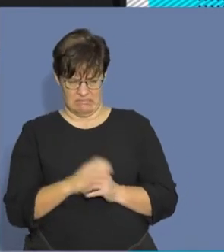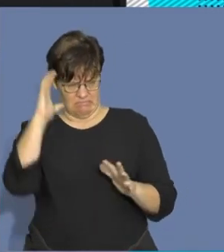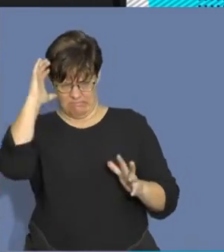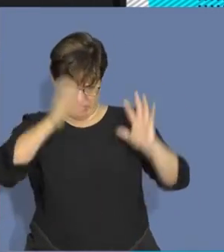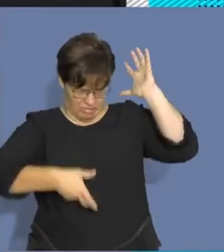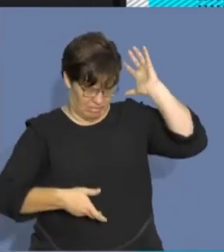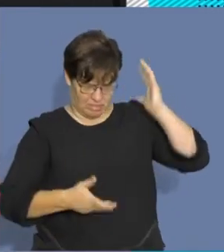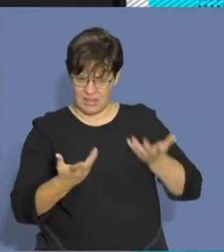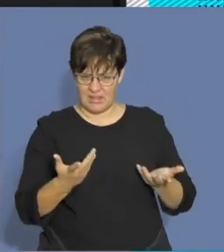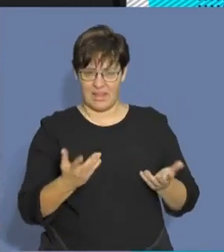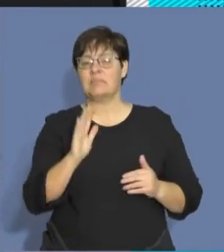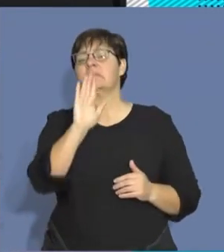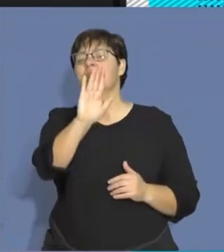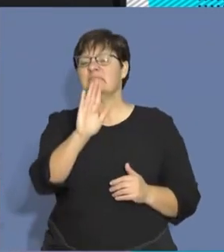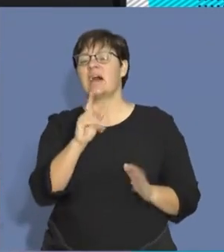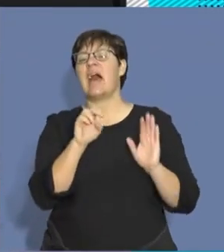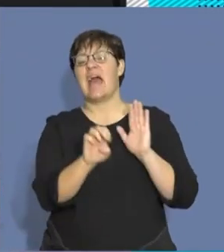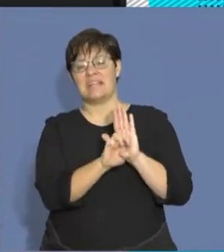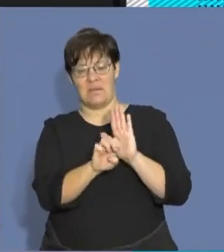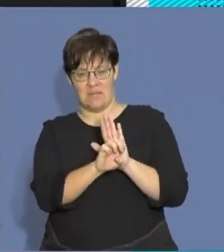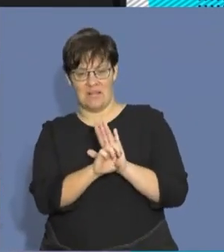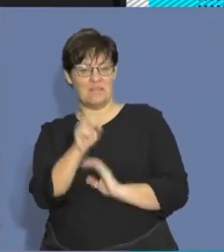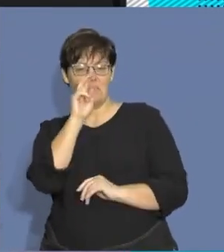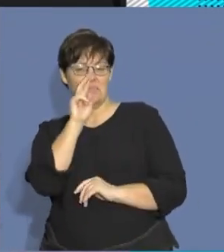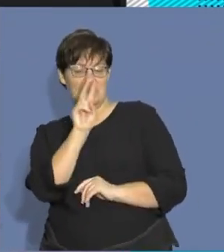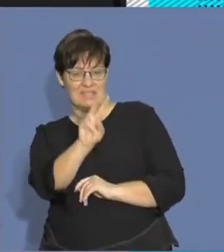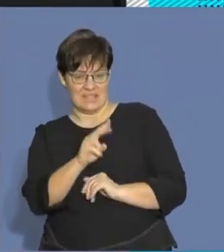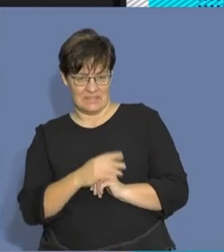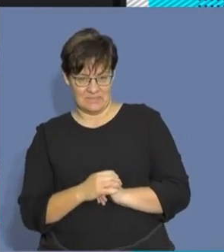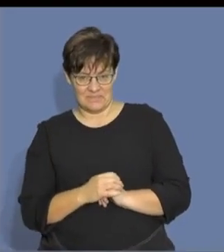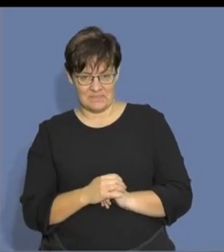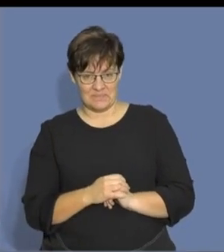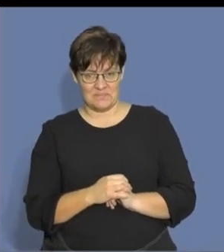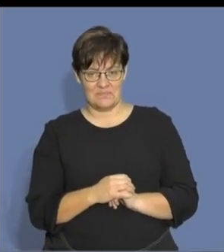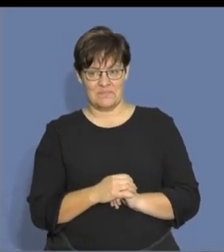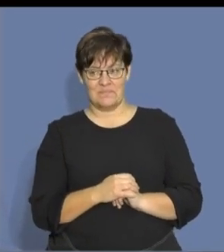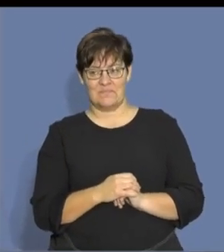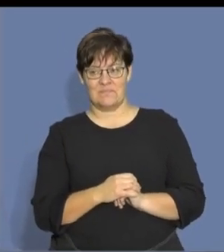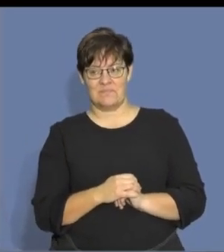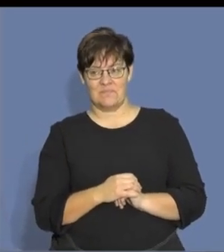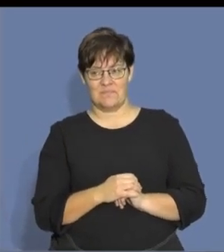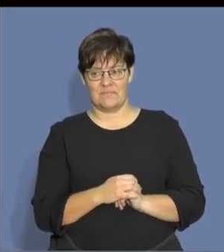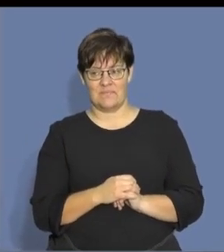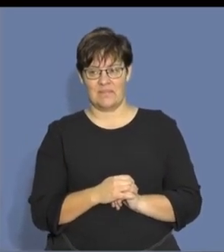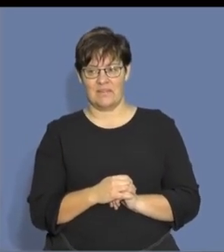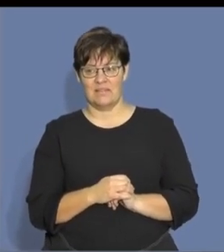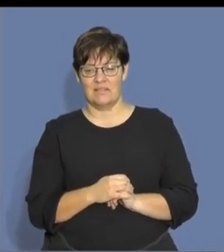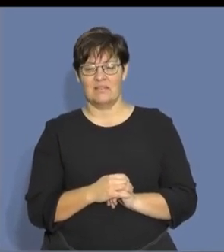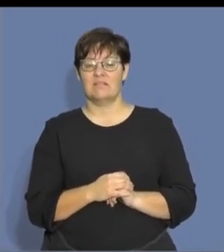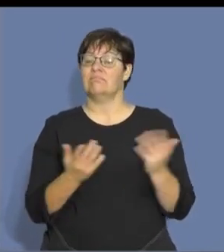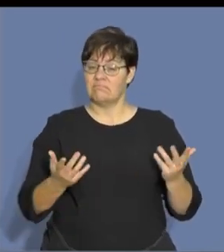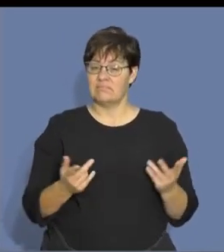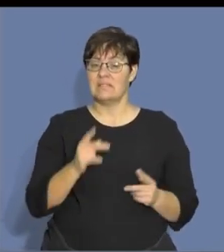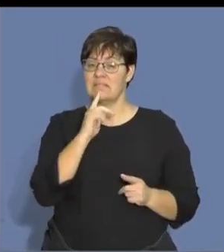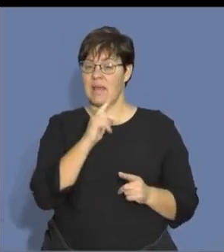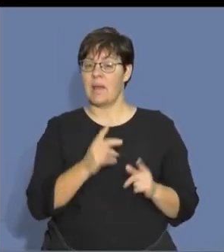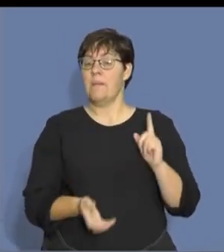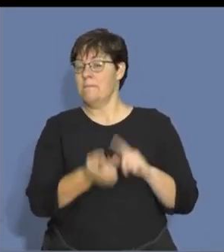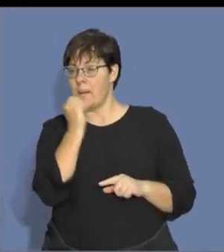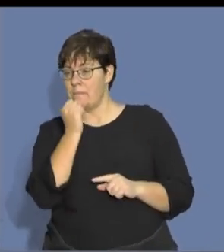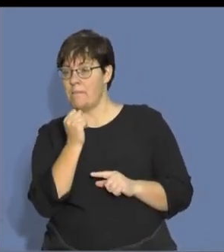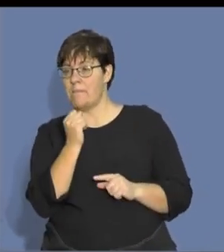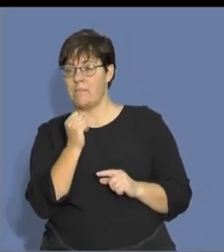confusing, but let's talk about an example and see what this looks like. So let's go to the next slide. It says here, determine